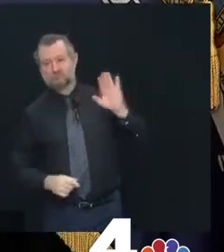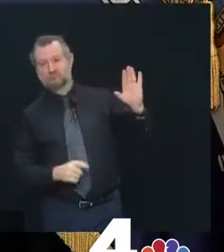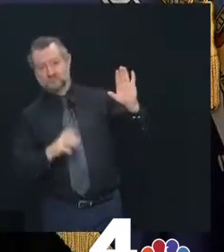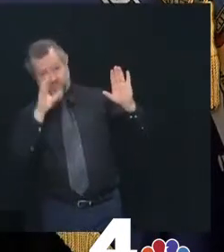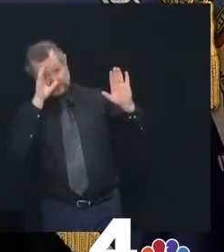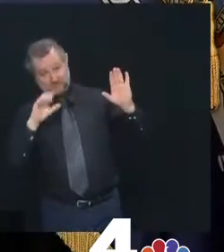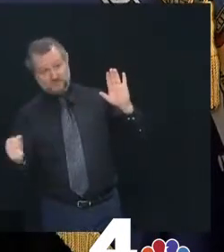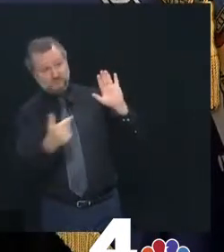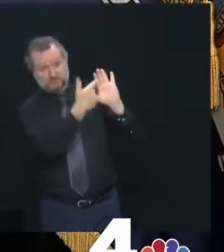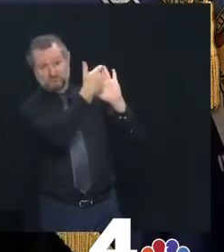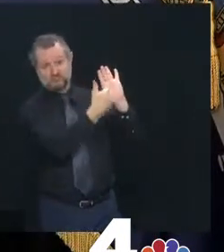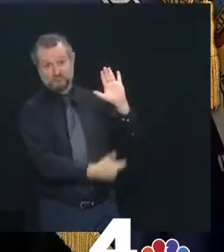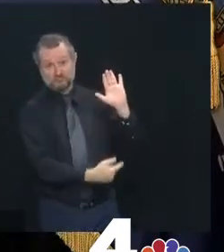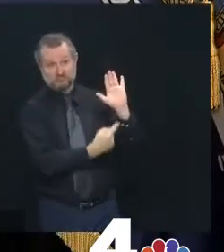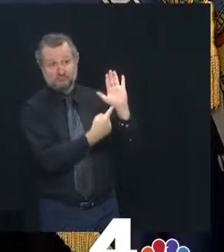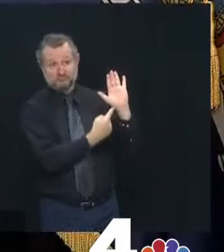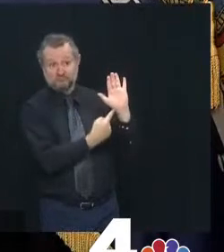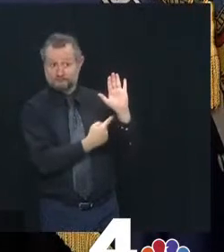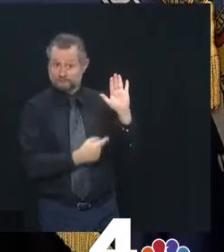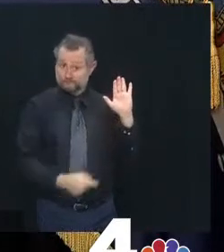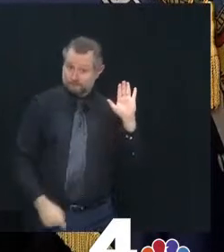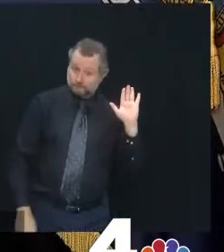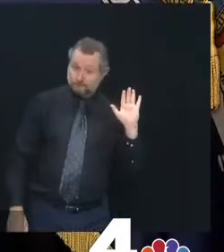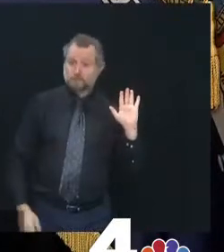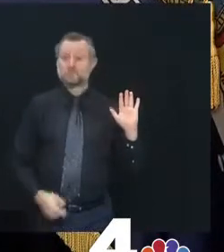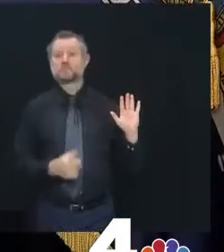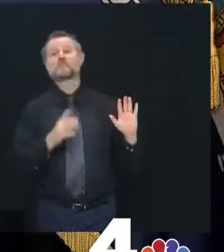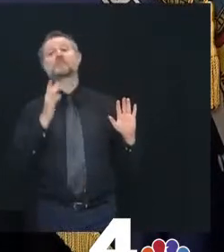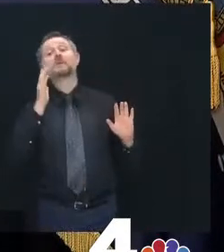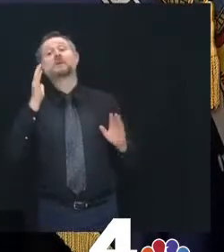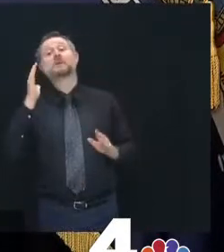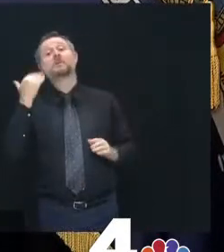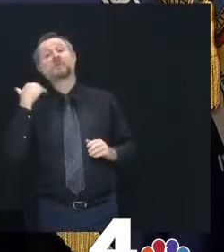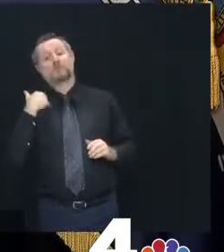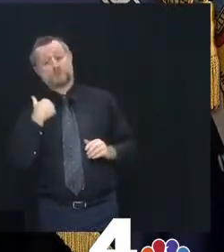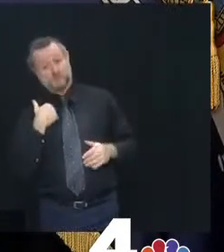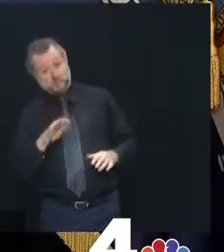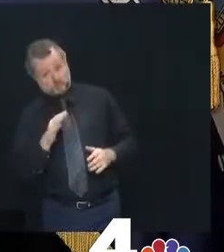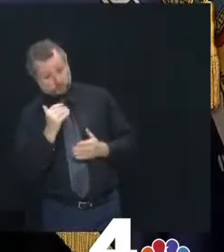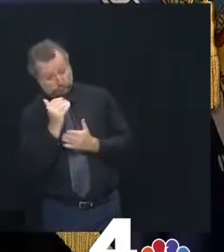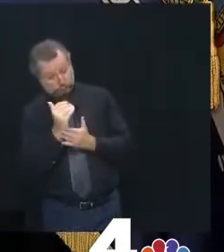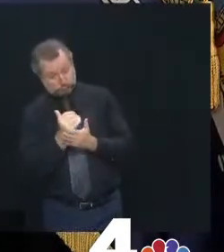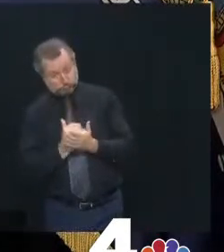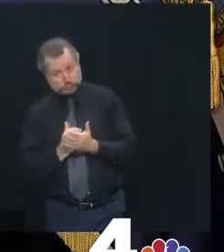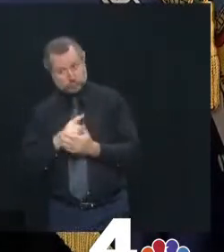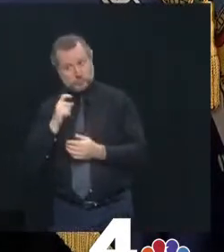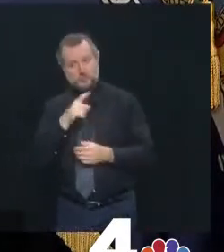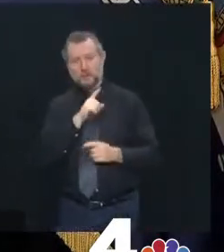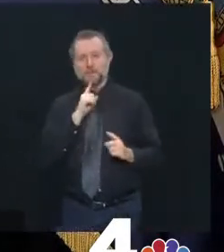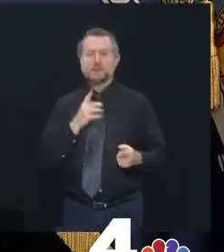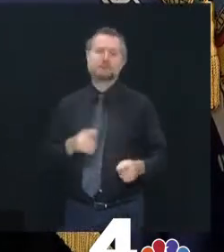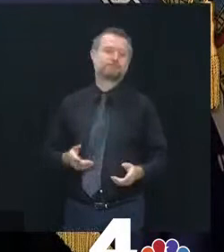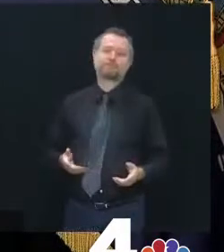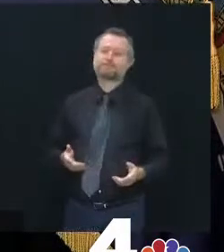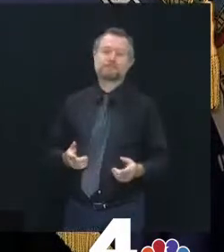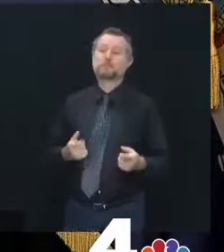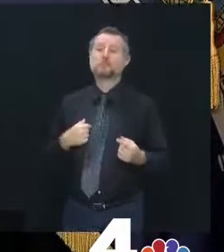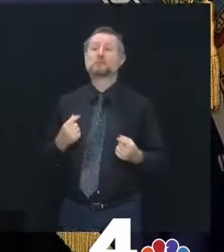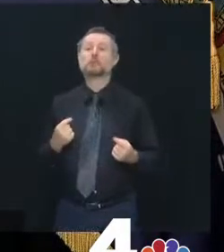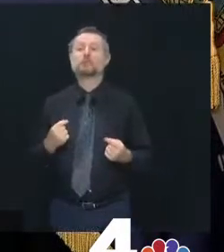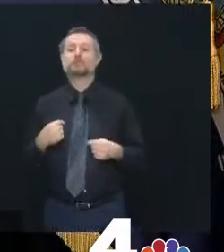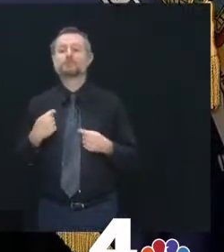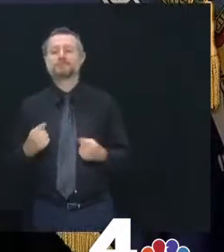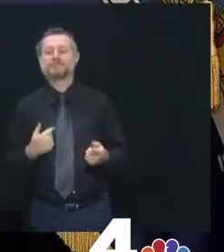This did not happen in the first chapter of COVID, right? it was an iterative process in the